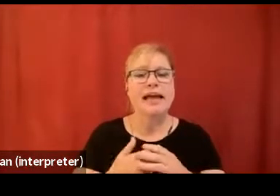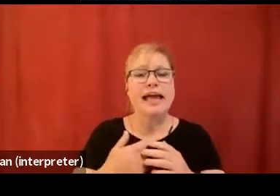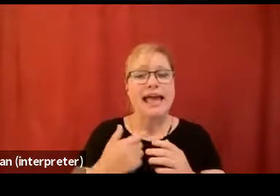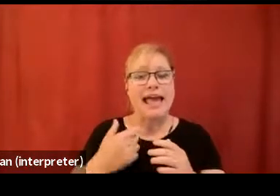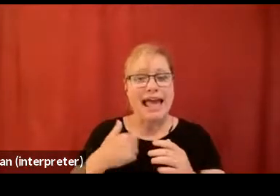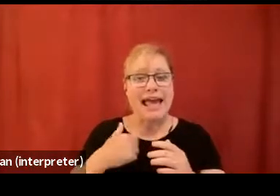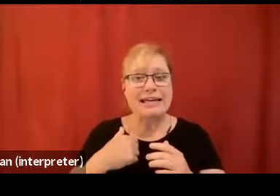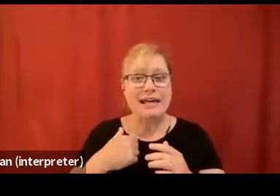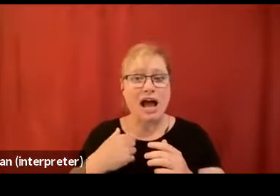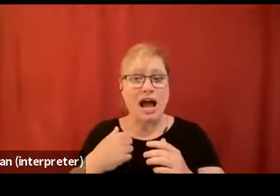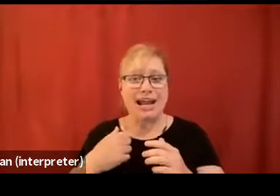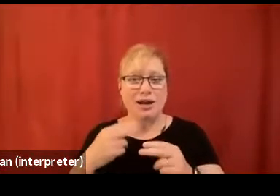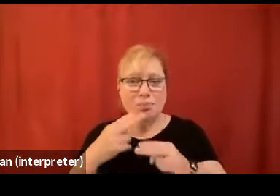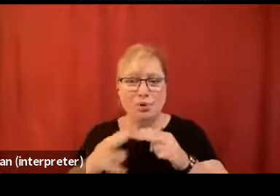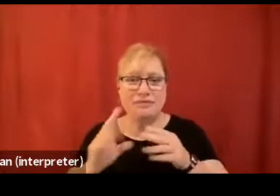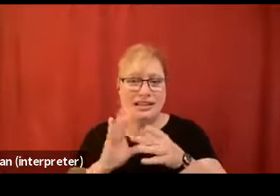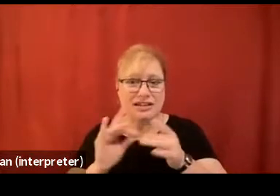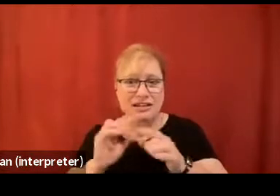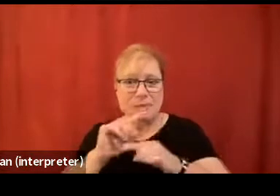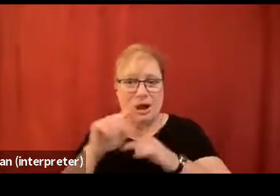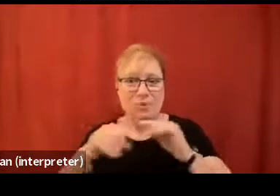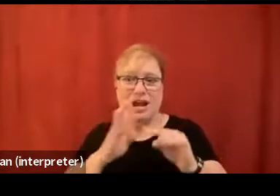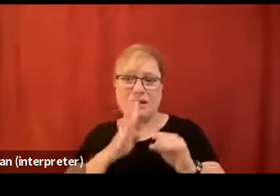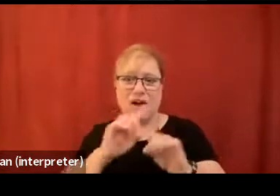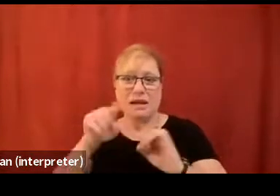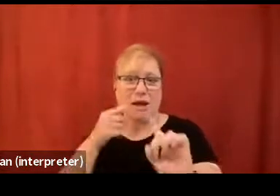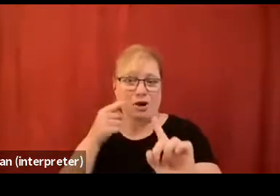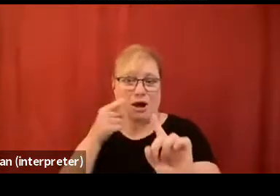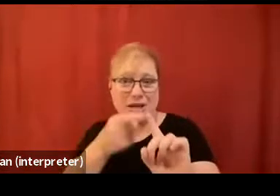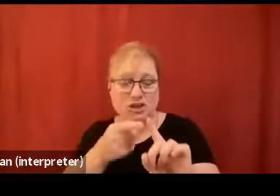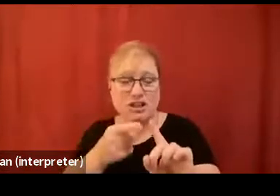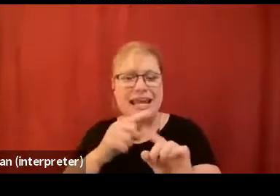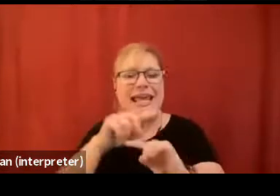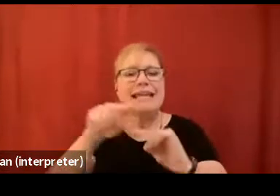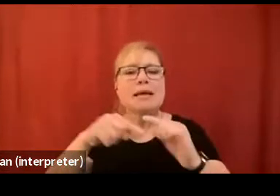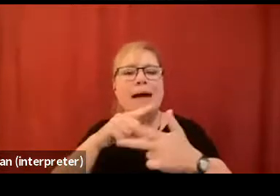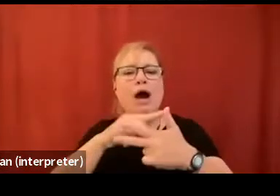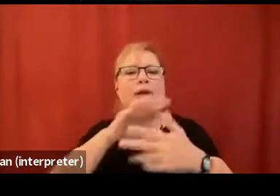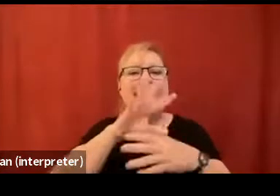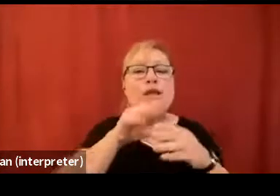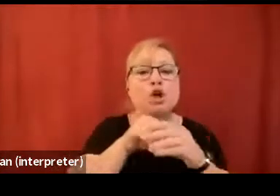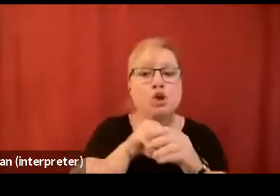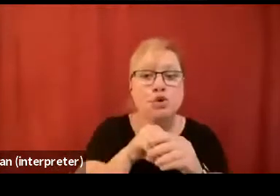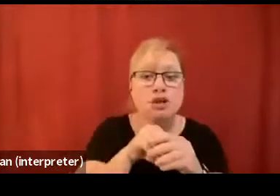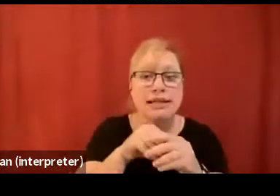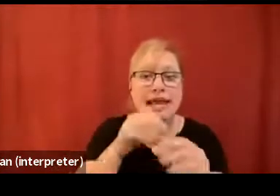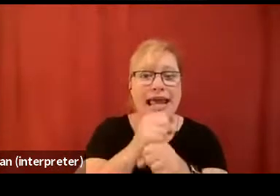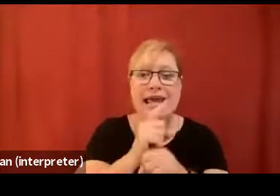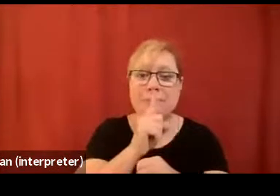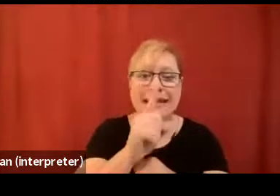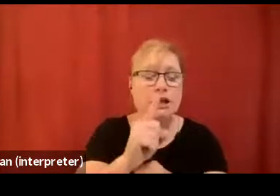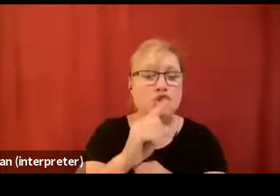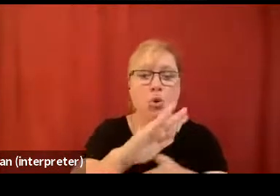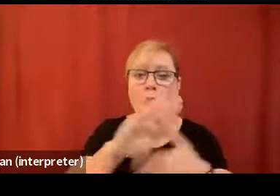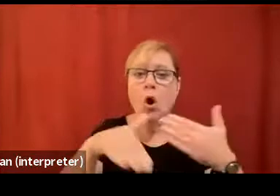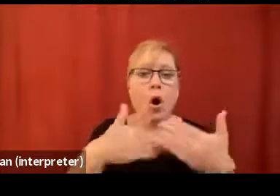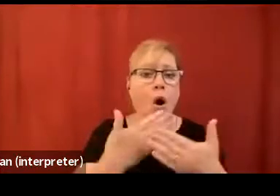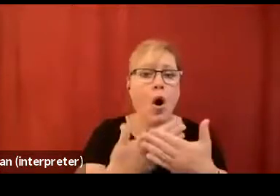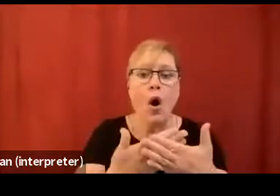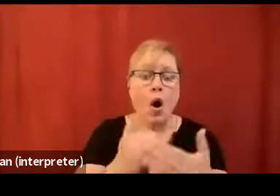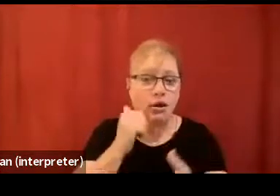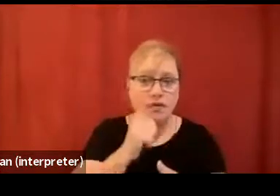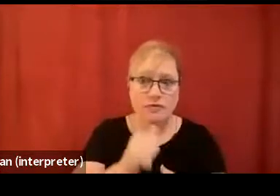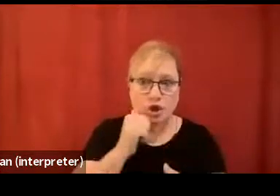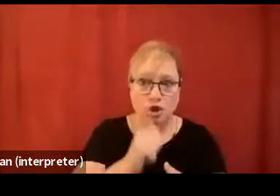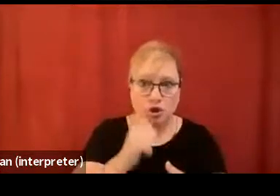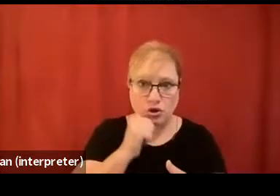earlier. It is about inclusion and making sure that all of the girls